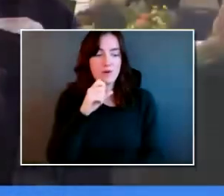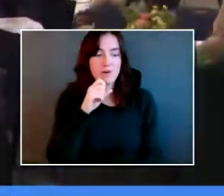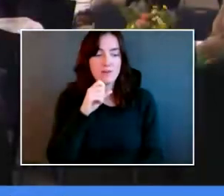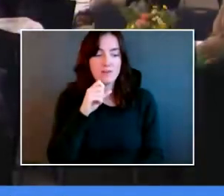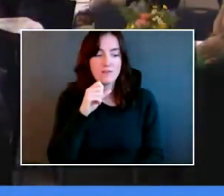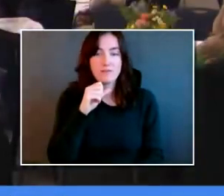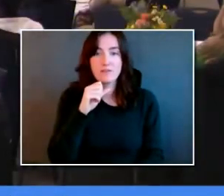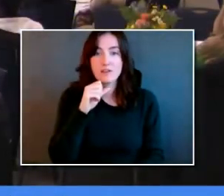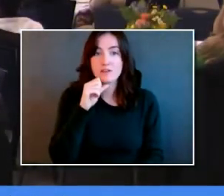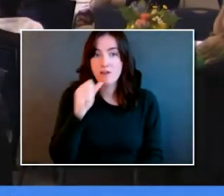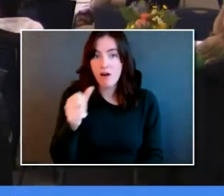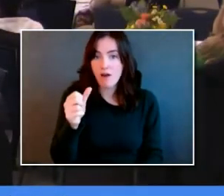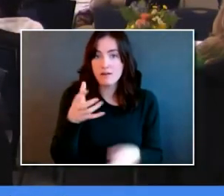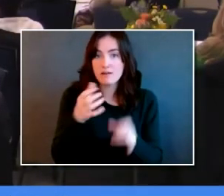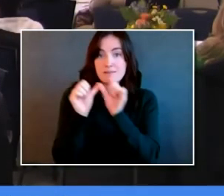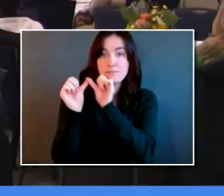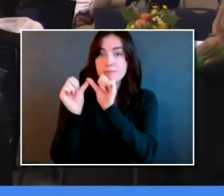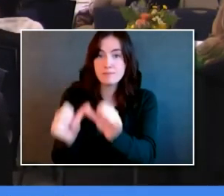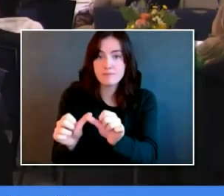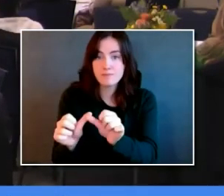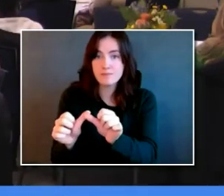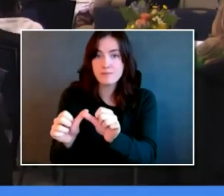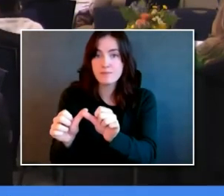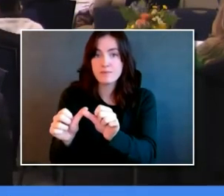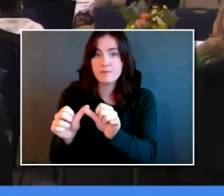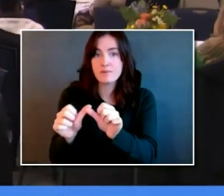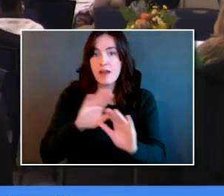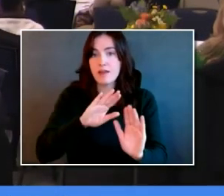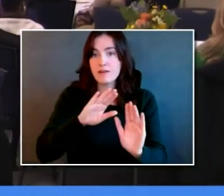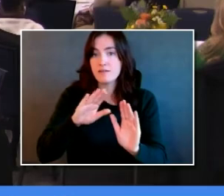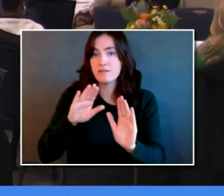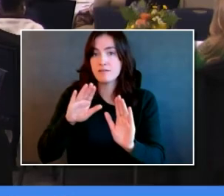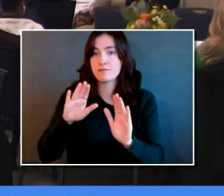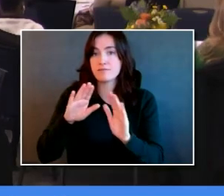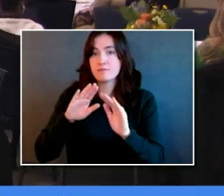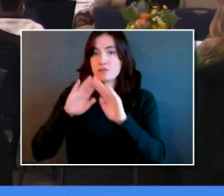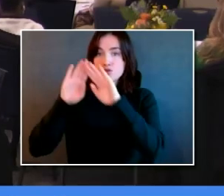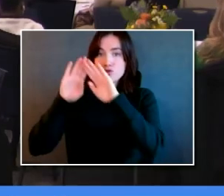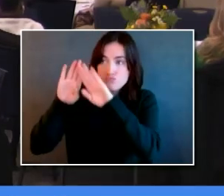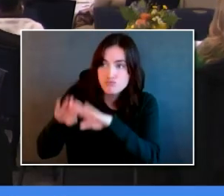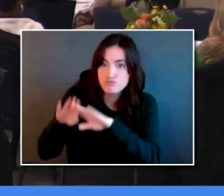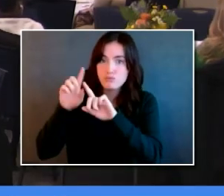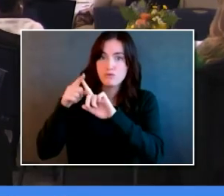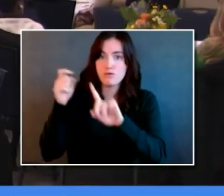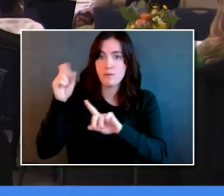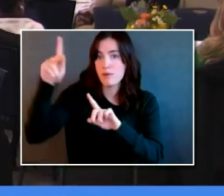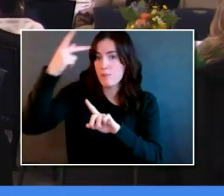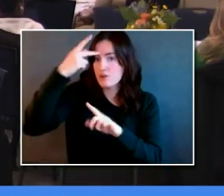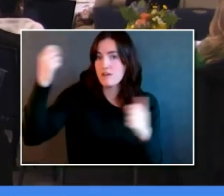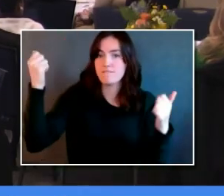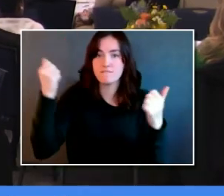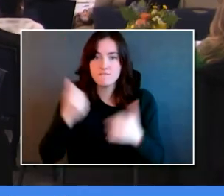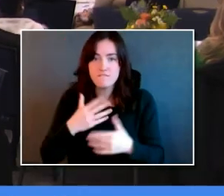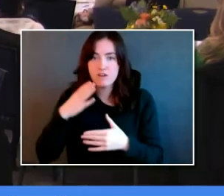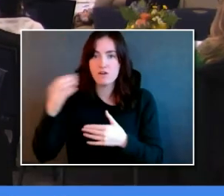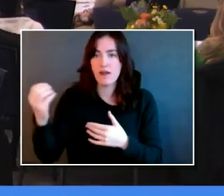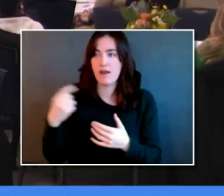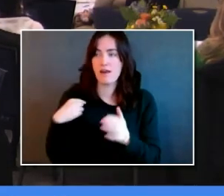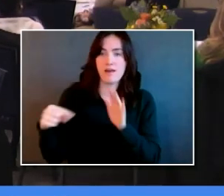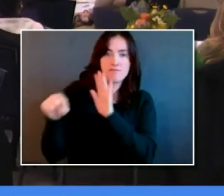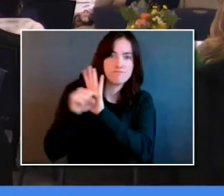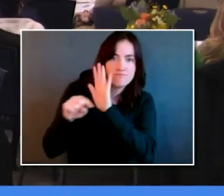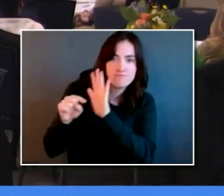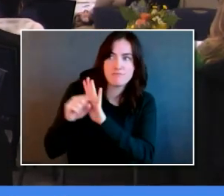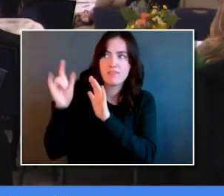capitulating to the politics of fear and backlash and resentment that is sweeping the nation.